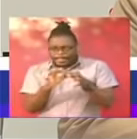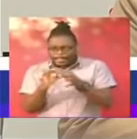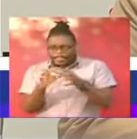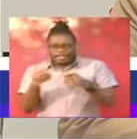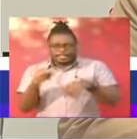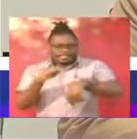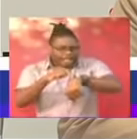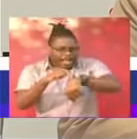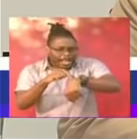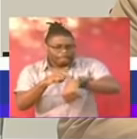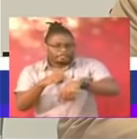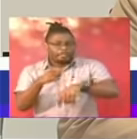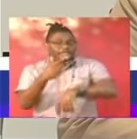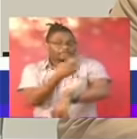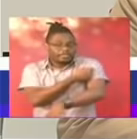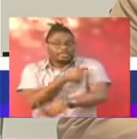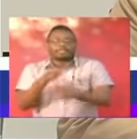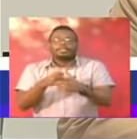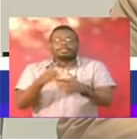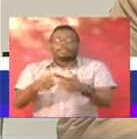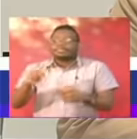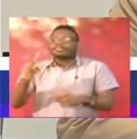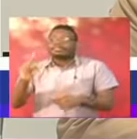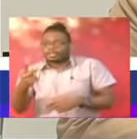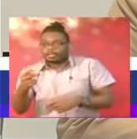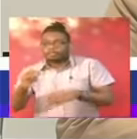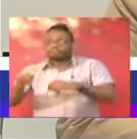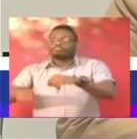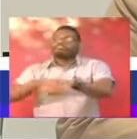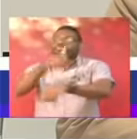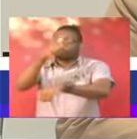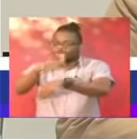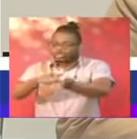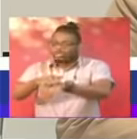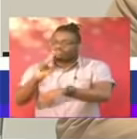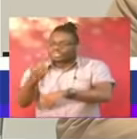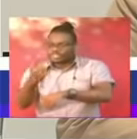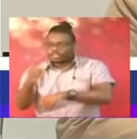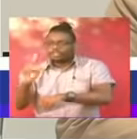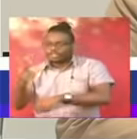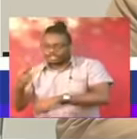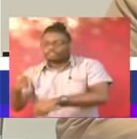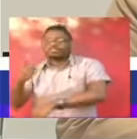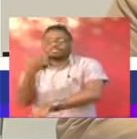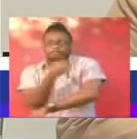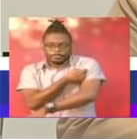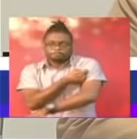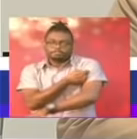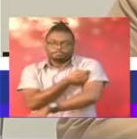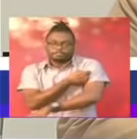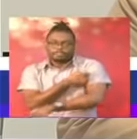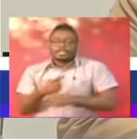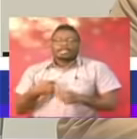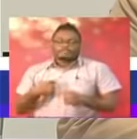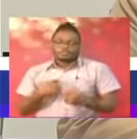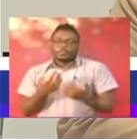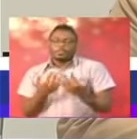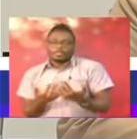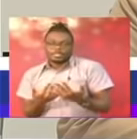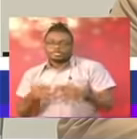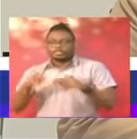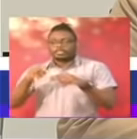the appointment schedule for the second vaccine is actually determined by when people got their first. So sometimes there may